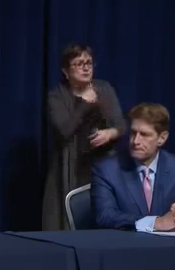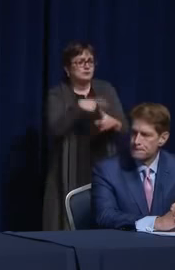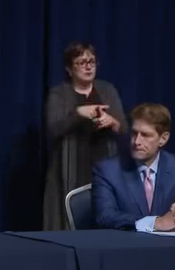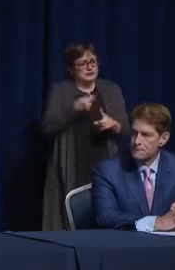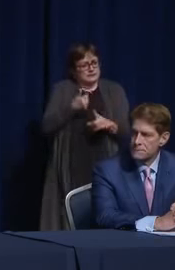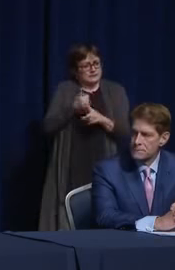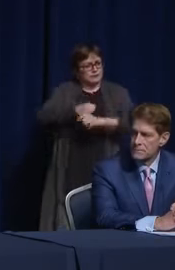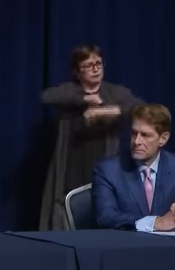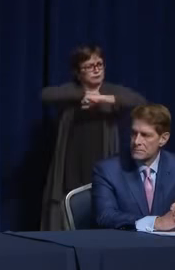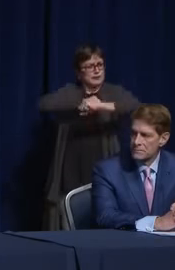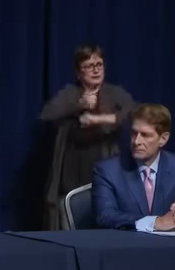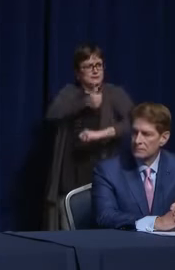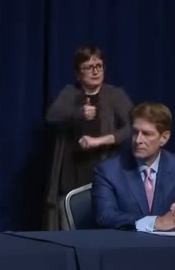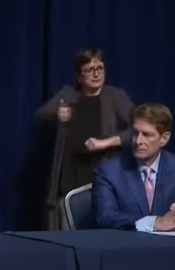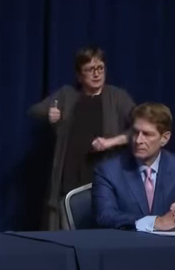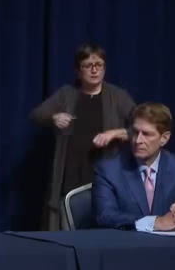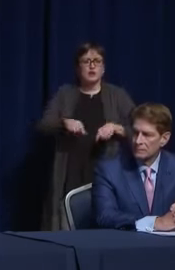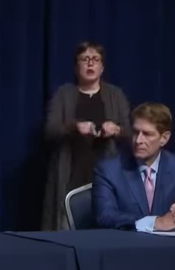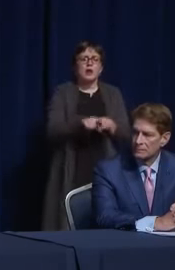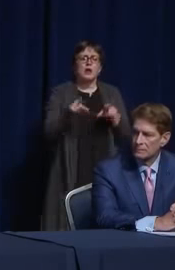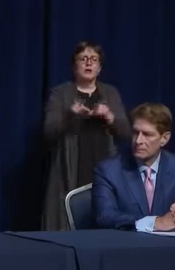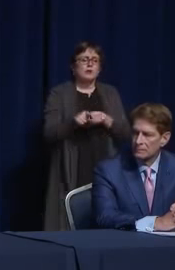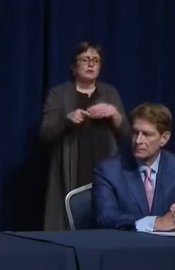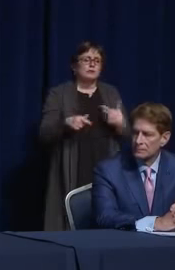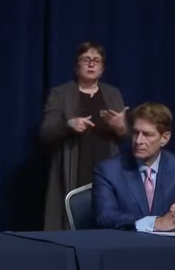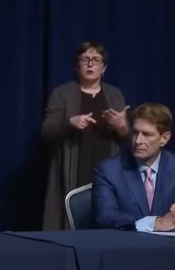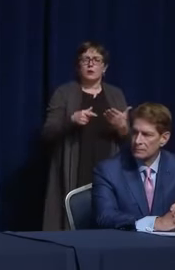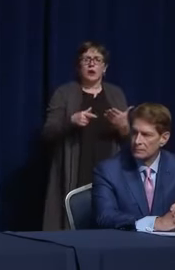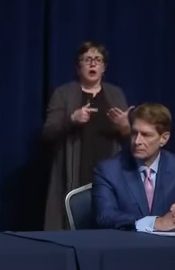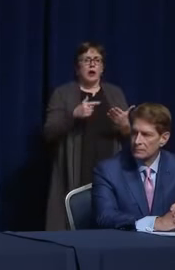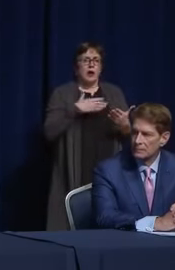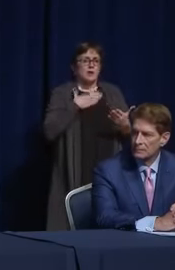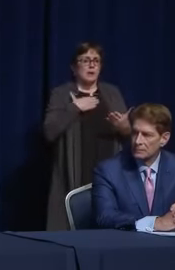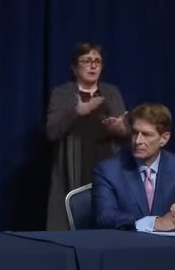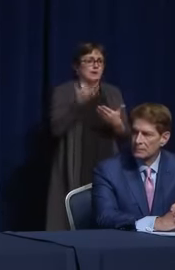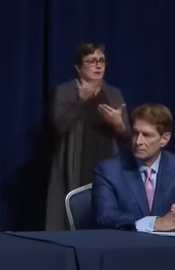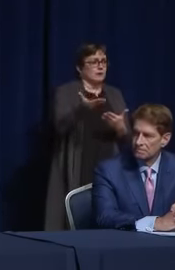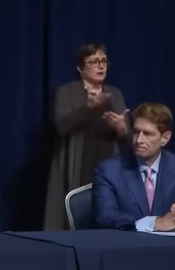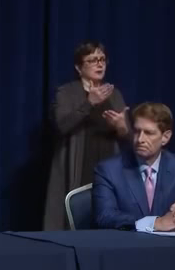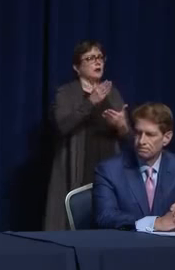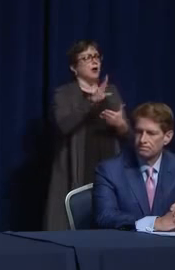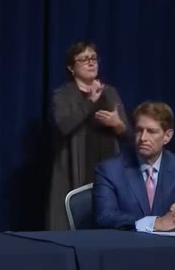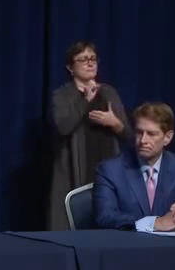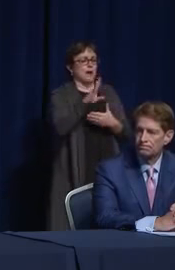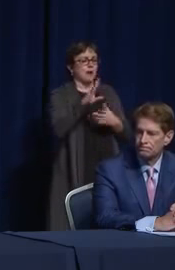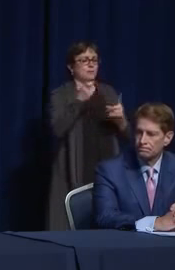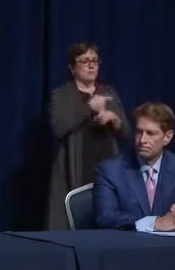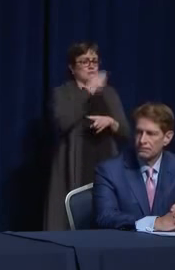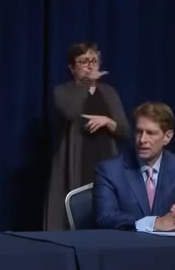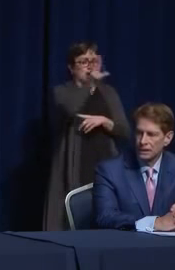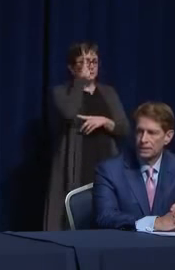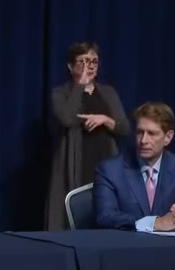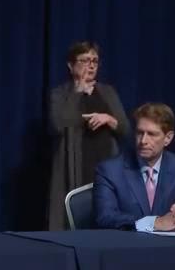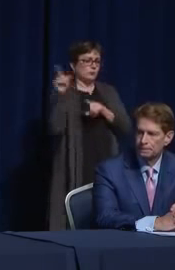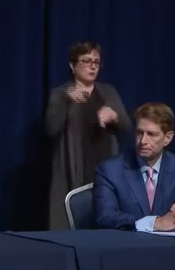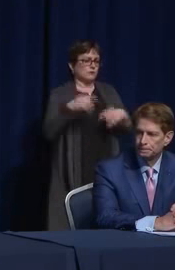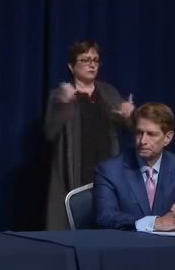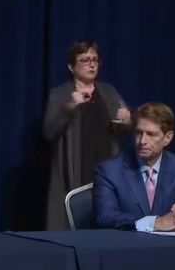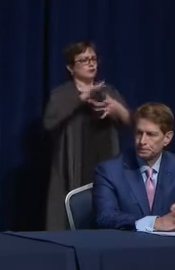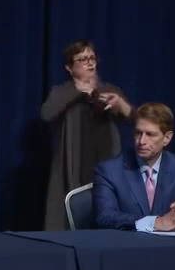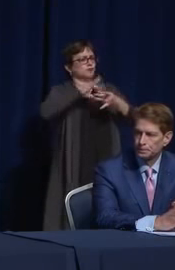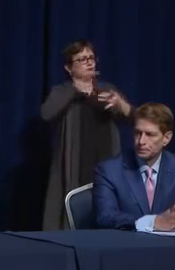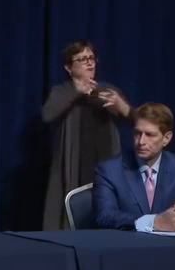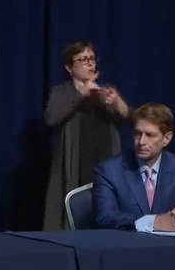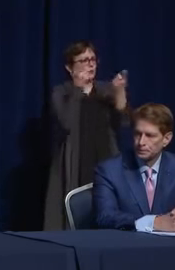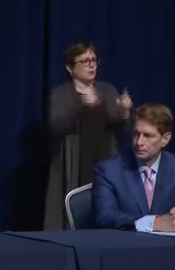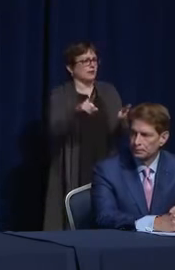biggest systems, I greatly appreciate your time to be here to give us today a much needed perspective. And